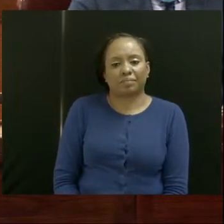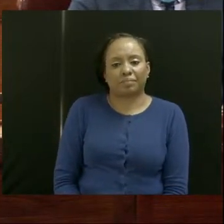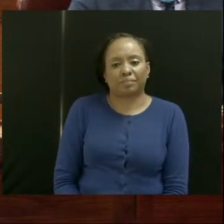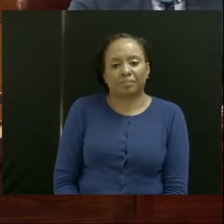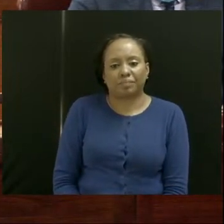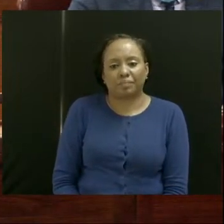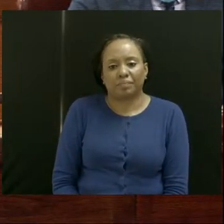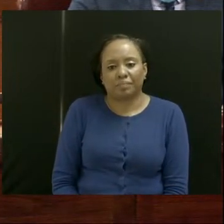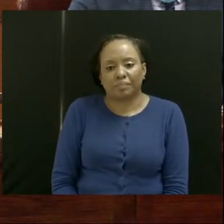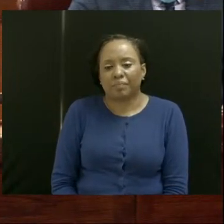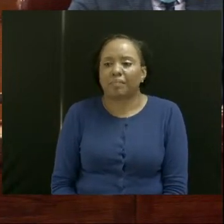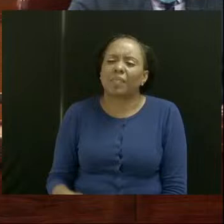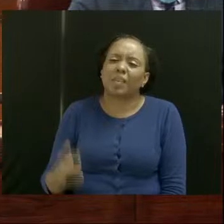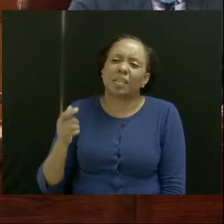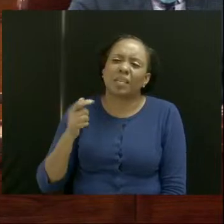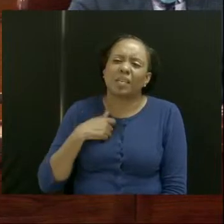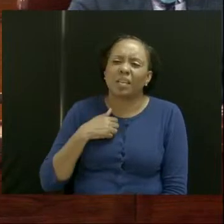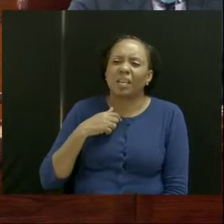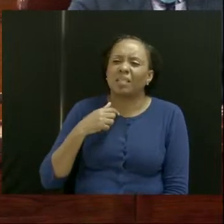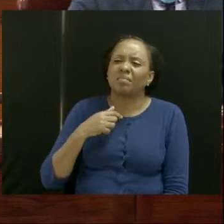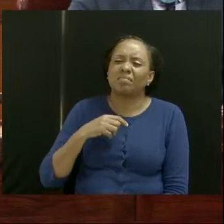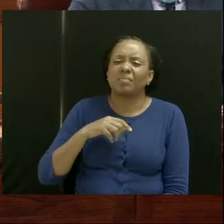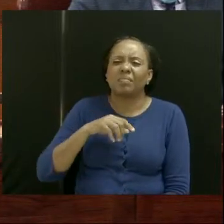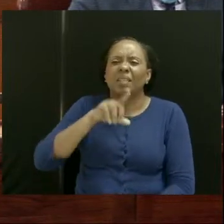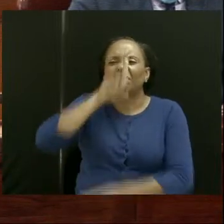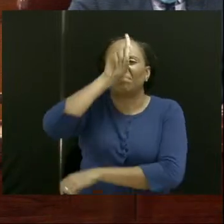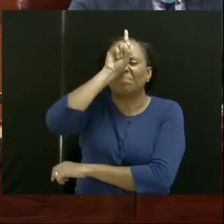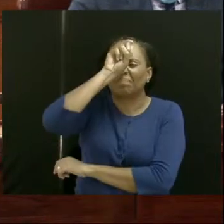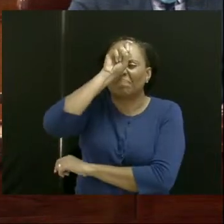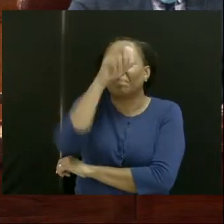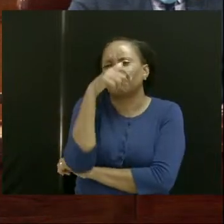It was scoffed at, as is the custom.